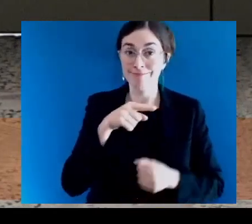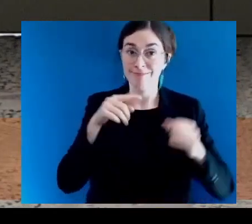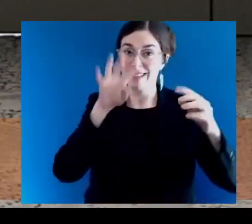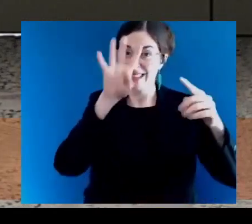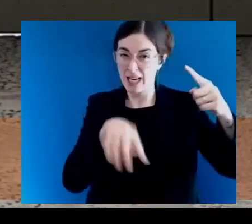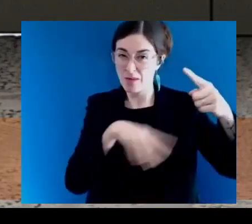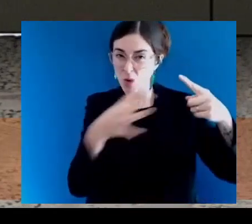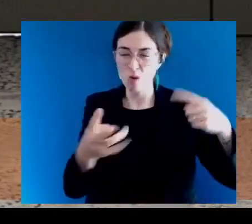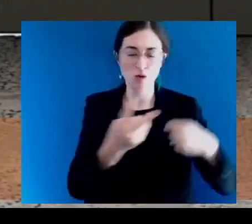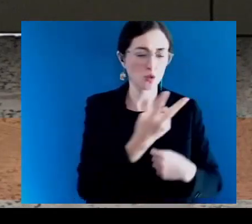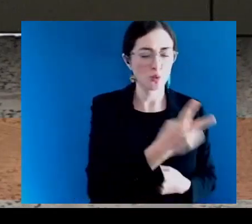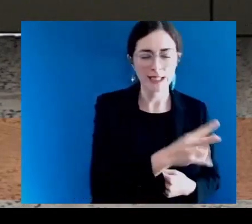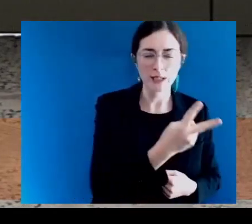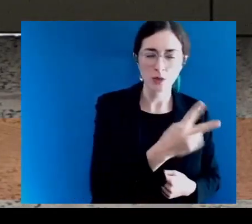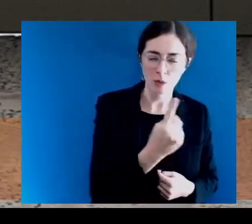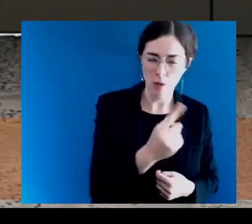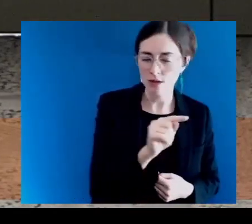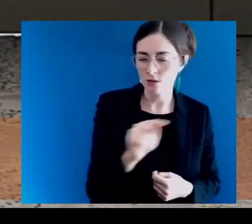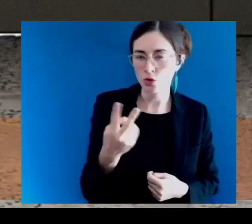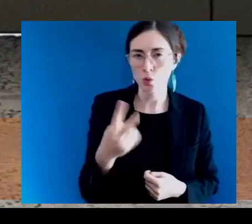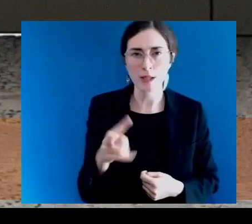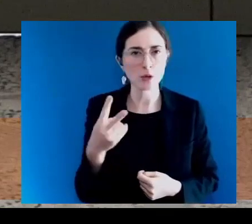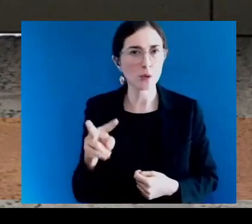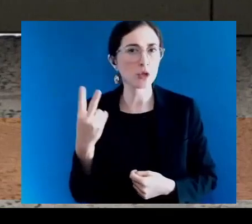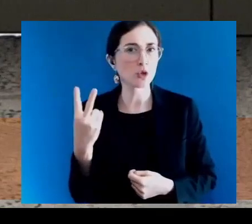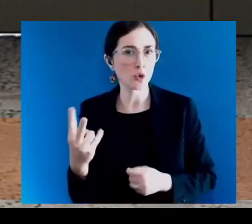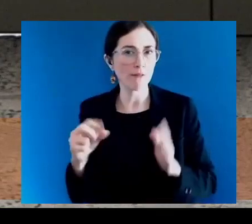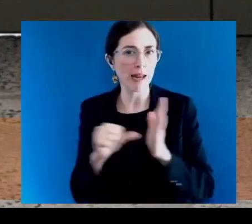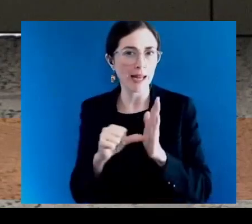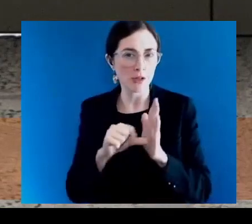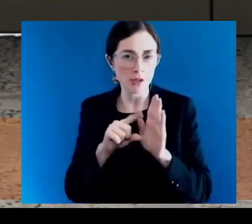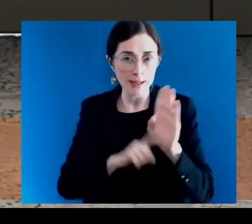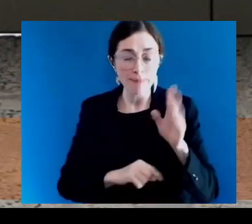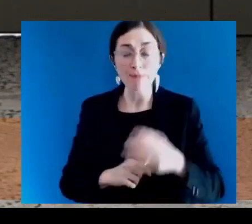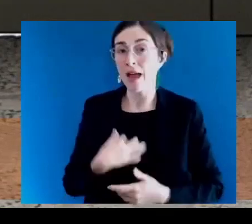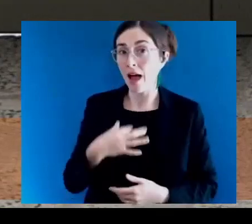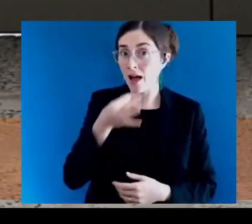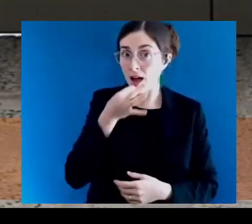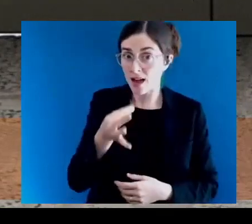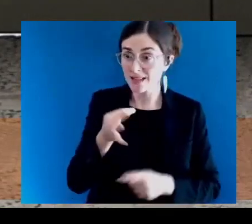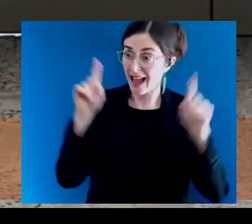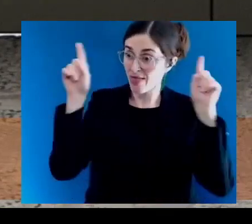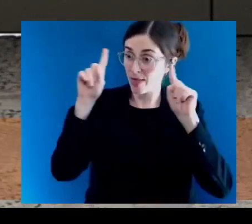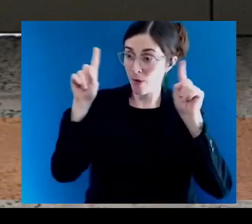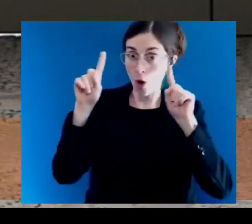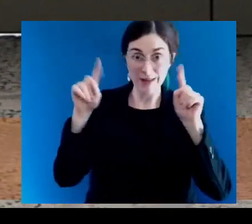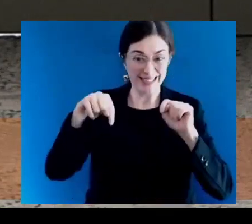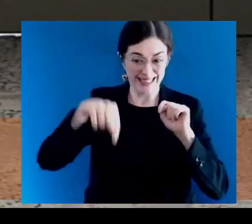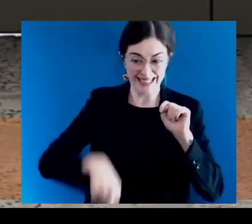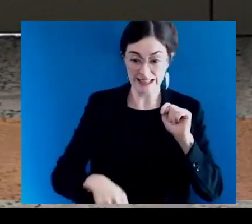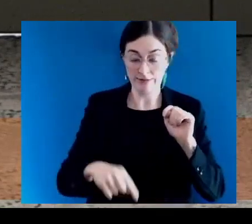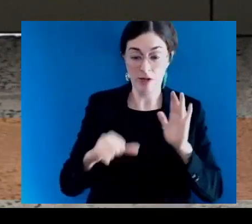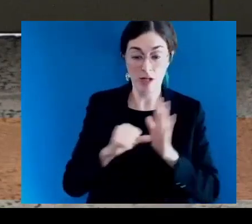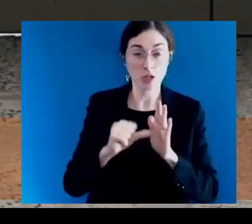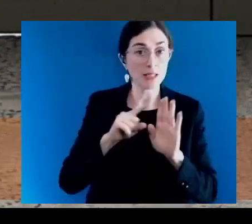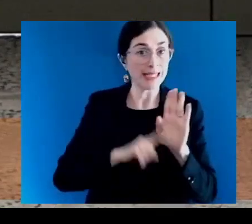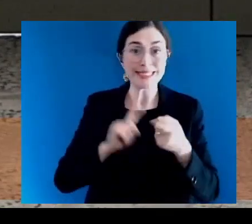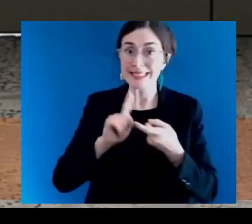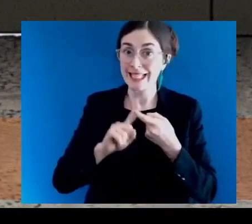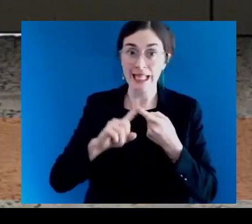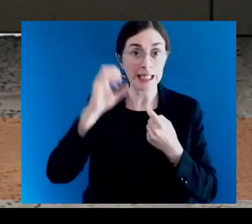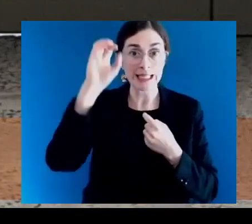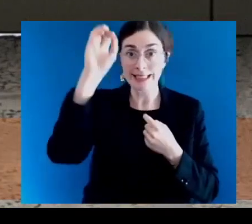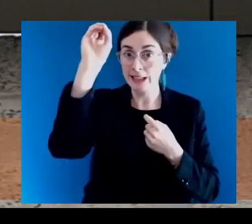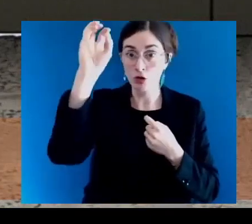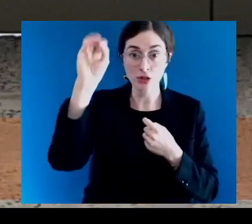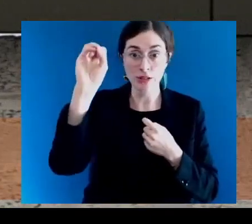2021-2022, this analysis. Is it also the case that currently traditional owners do not primarily benefit from any